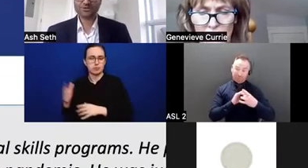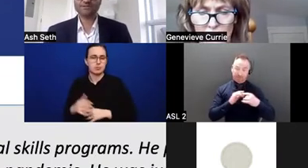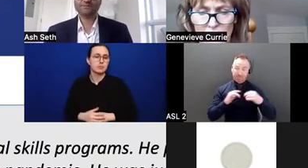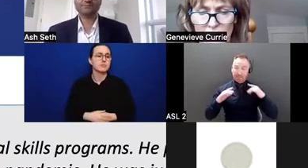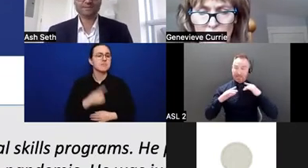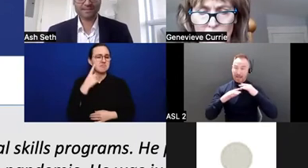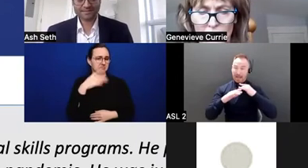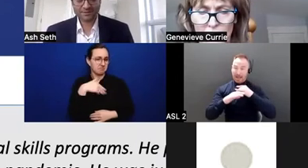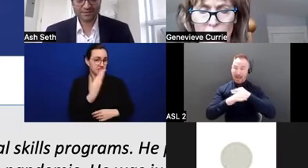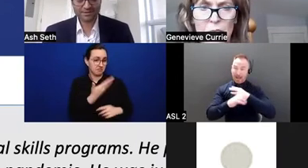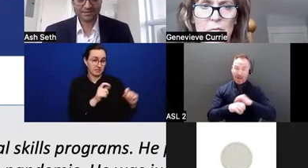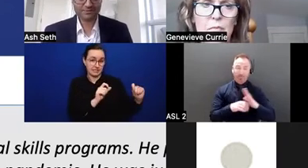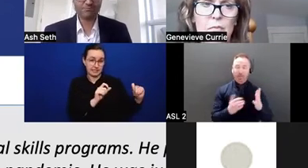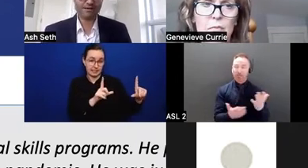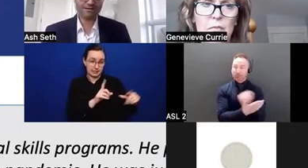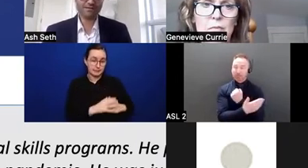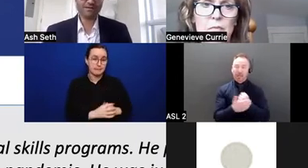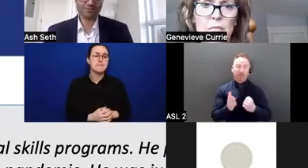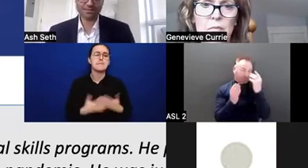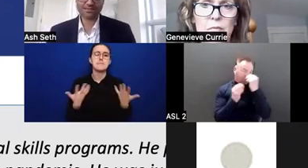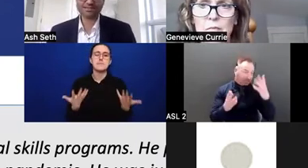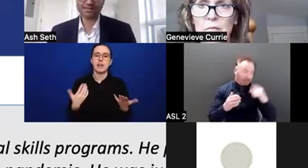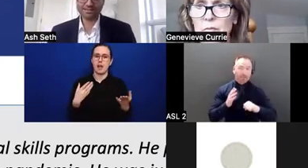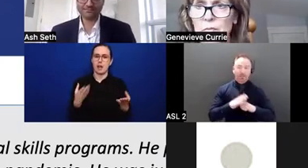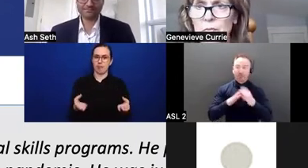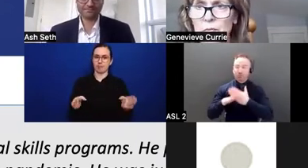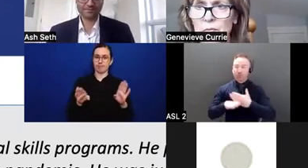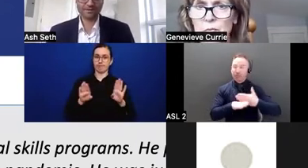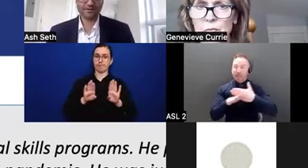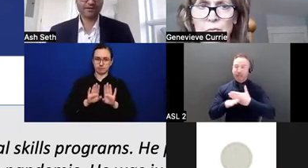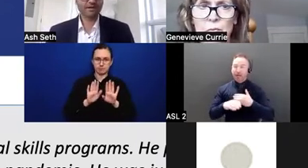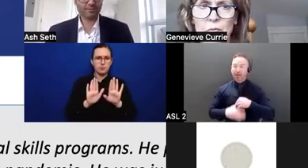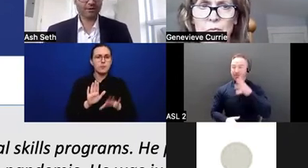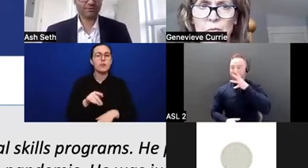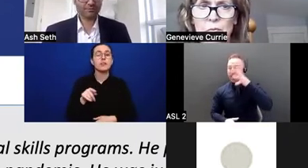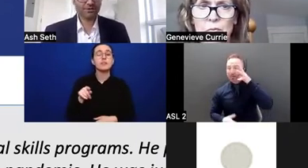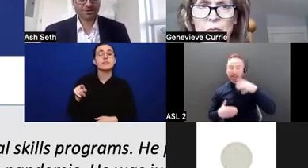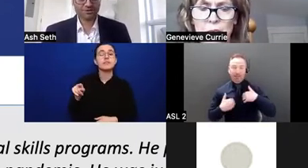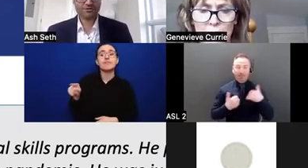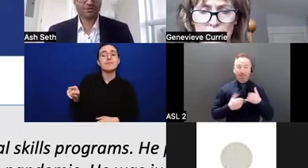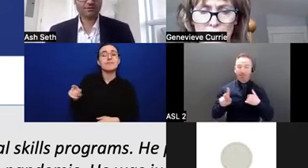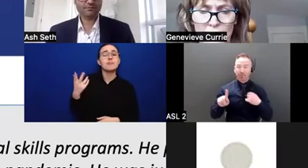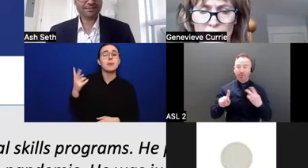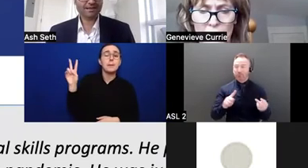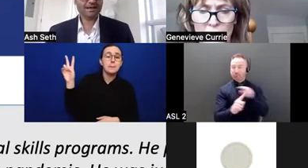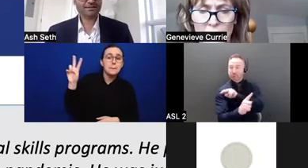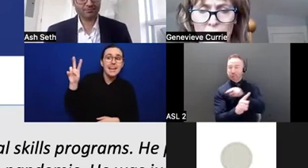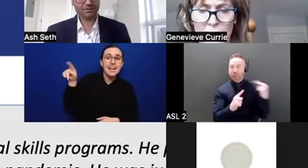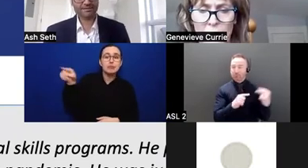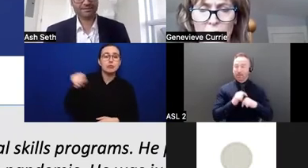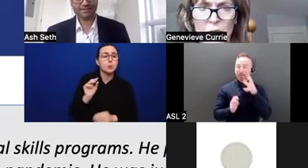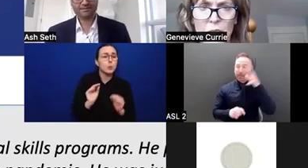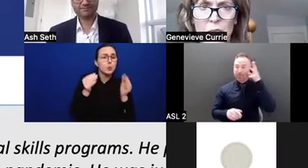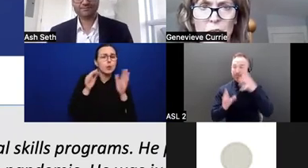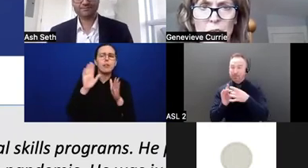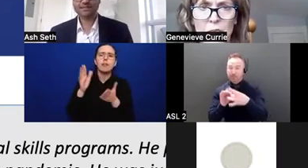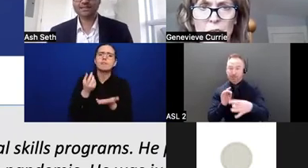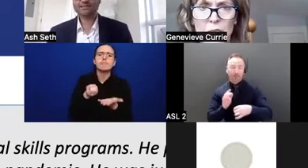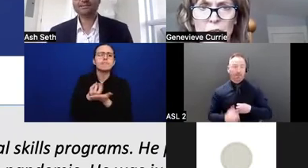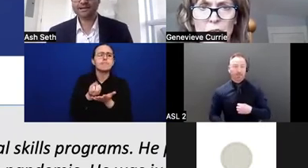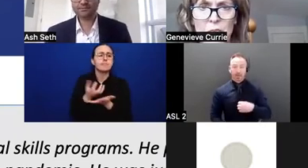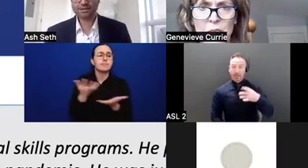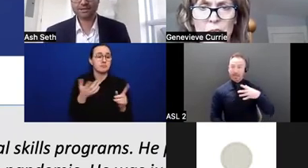to share some firsthand experiences from parents and youth in the study. A parent mentioned, "My son has complex needs.